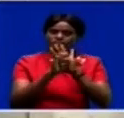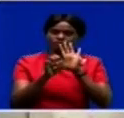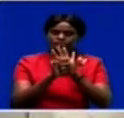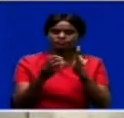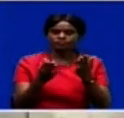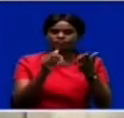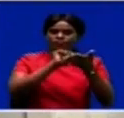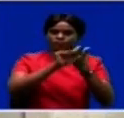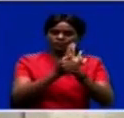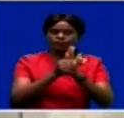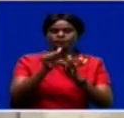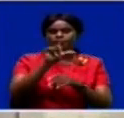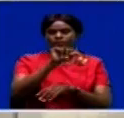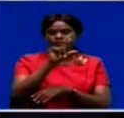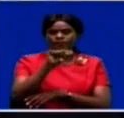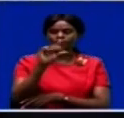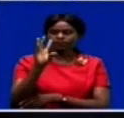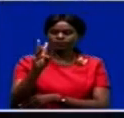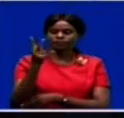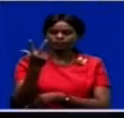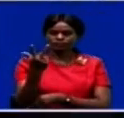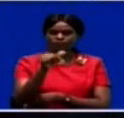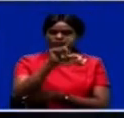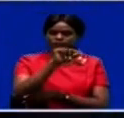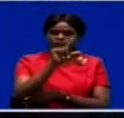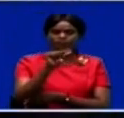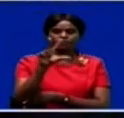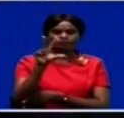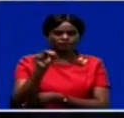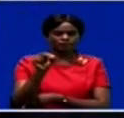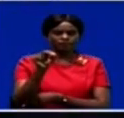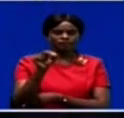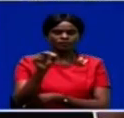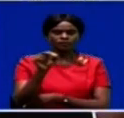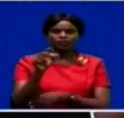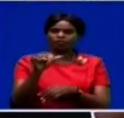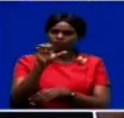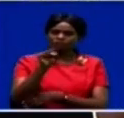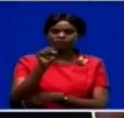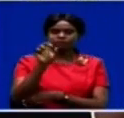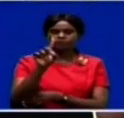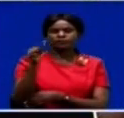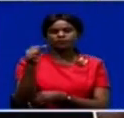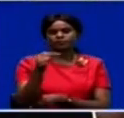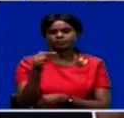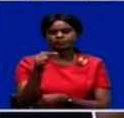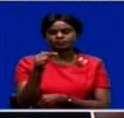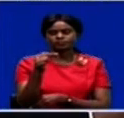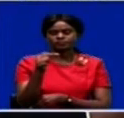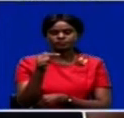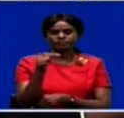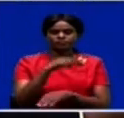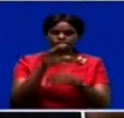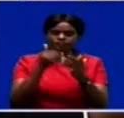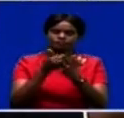Agenda 2063 and the 2030 Agenda for Sustainable Development. This also